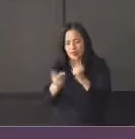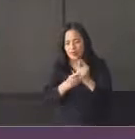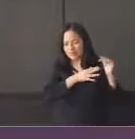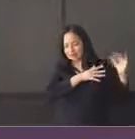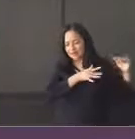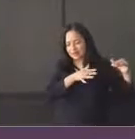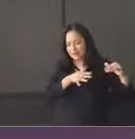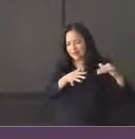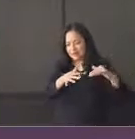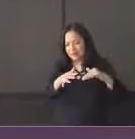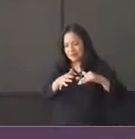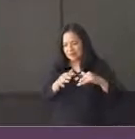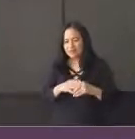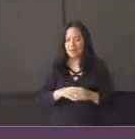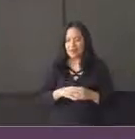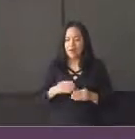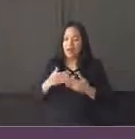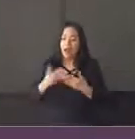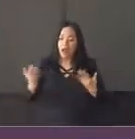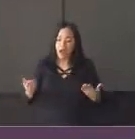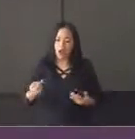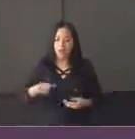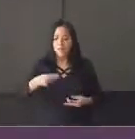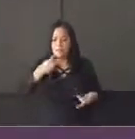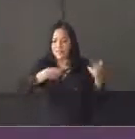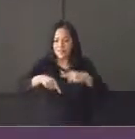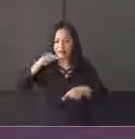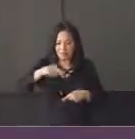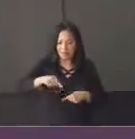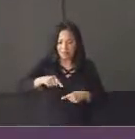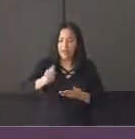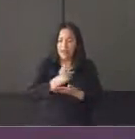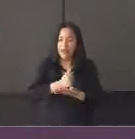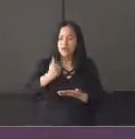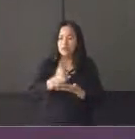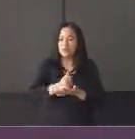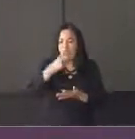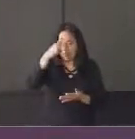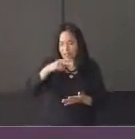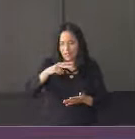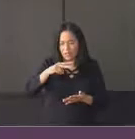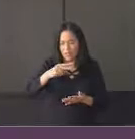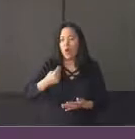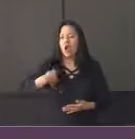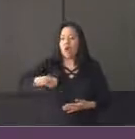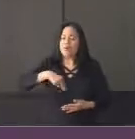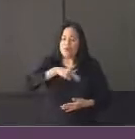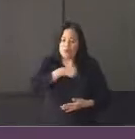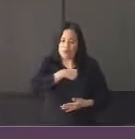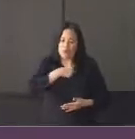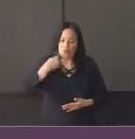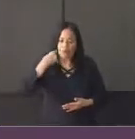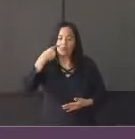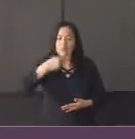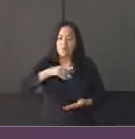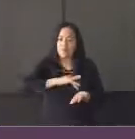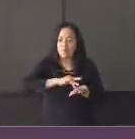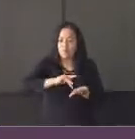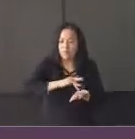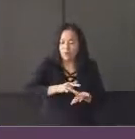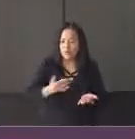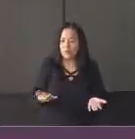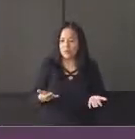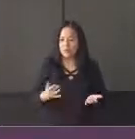the people, all the public officers, in this case of Mexico City, to guarantee the access to the rights of